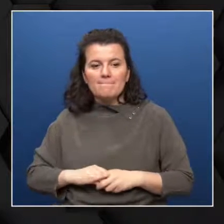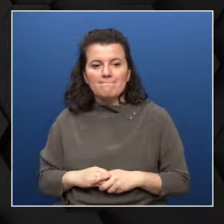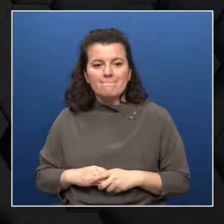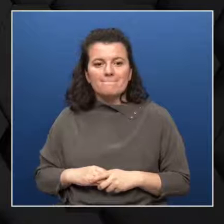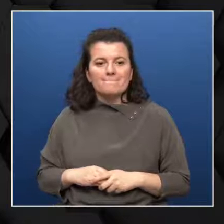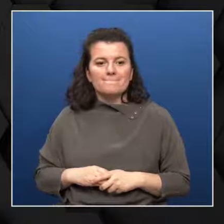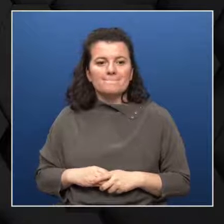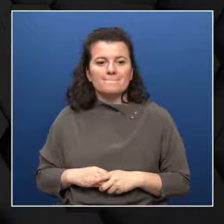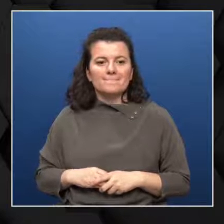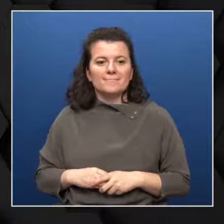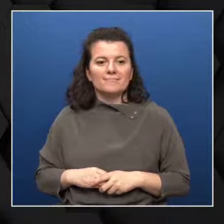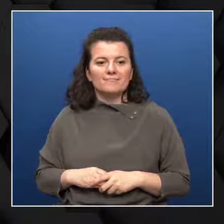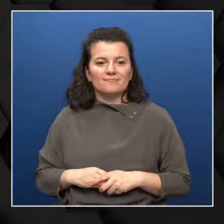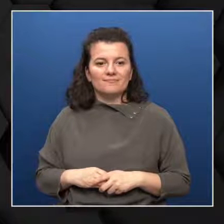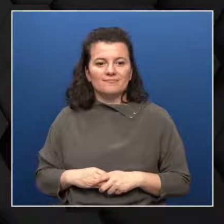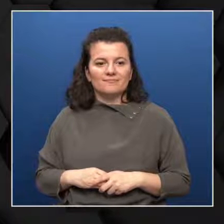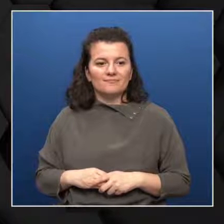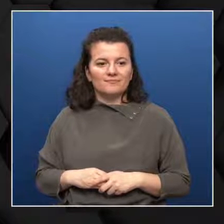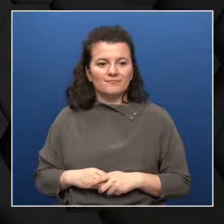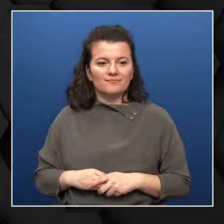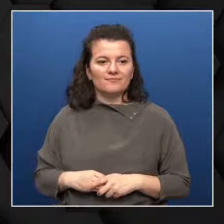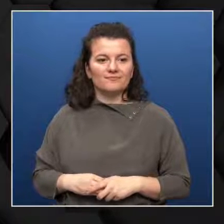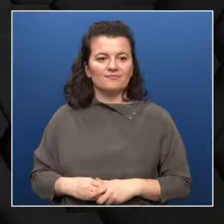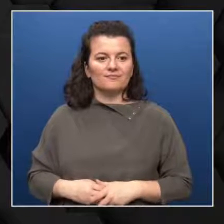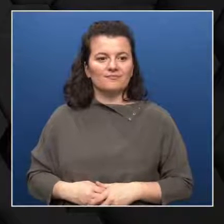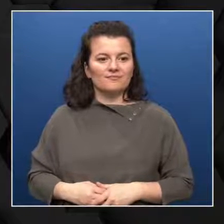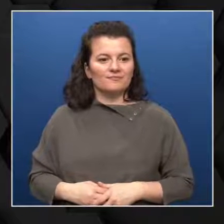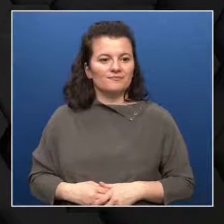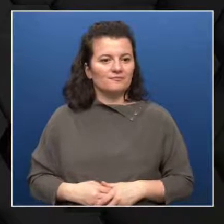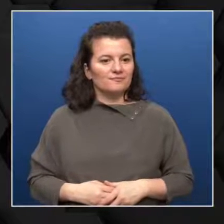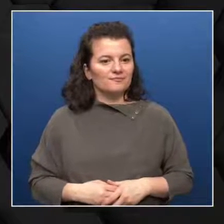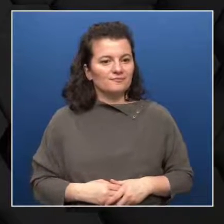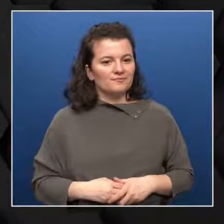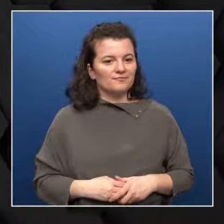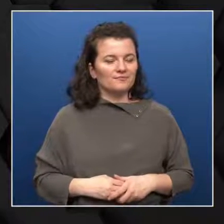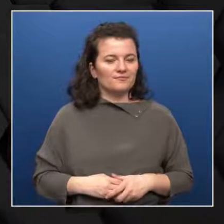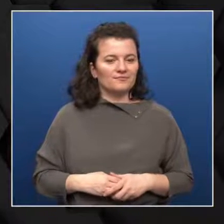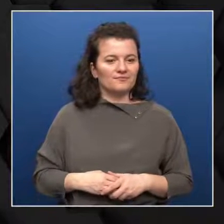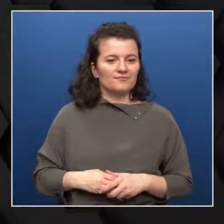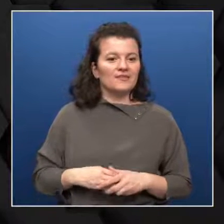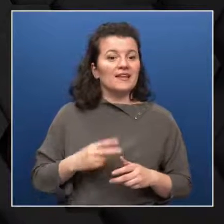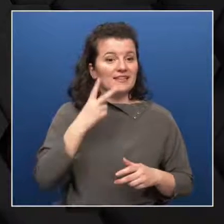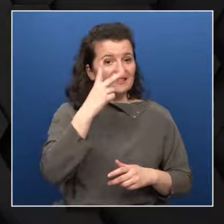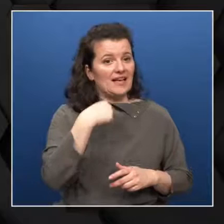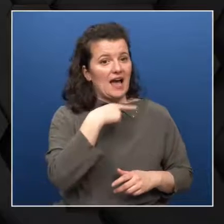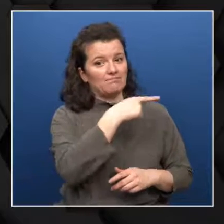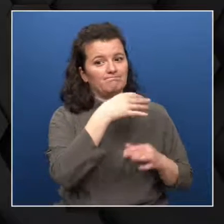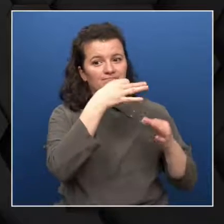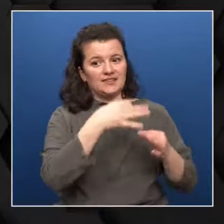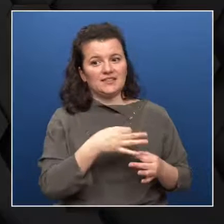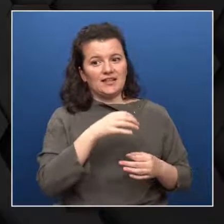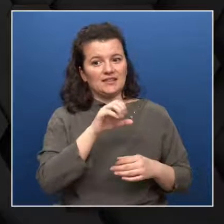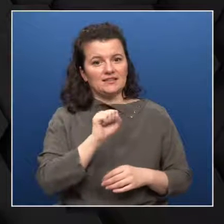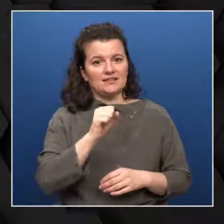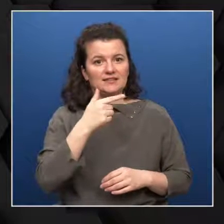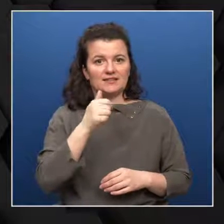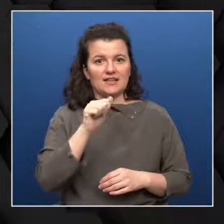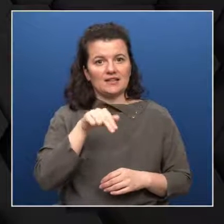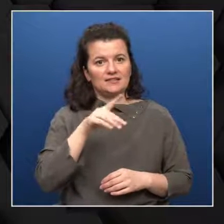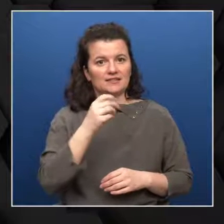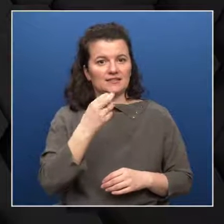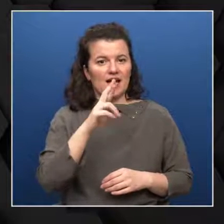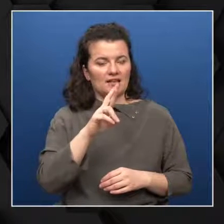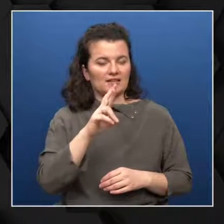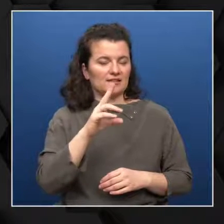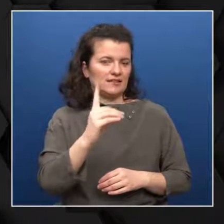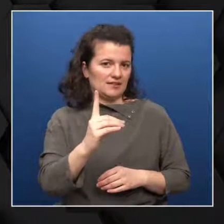almost the same. And here is where you can scale. So I'm using a standard output, which you can also hook